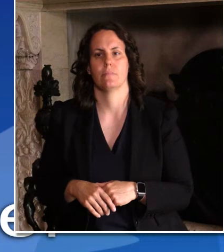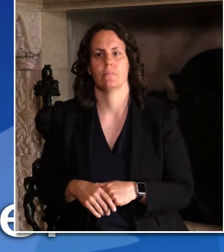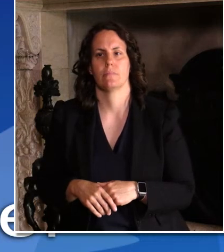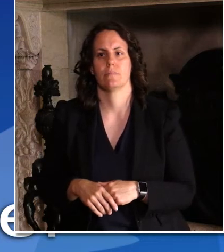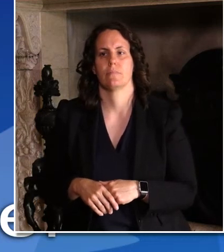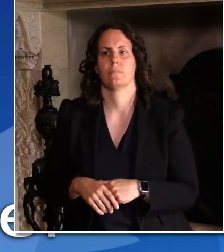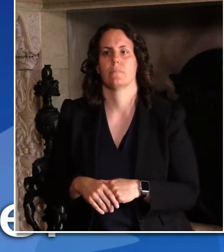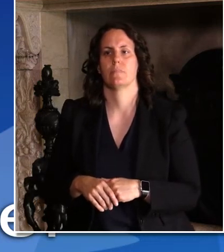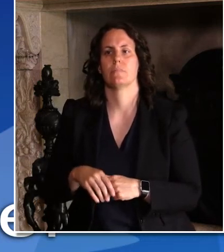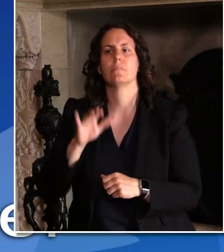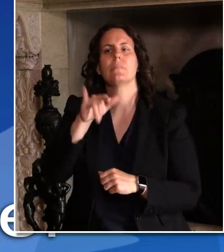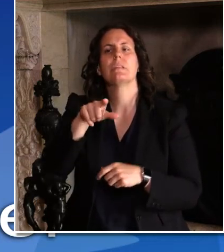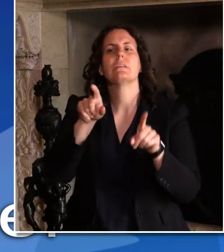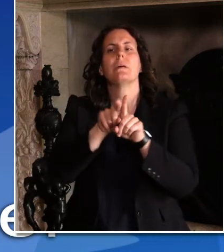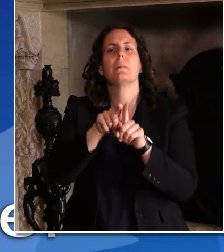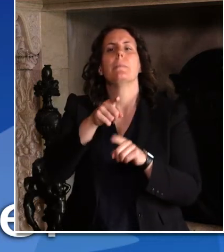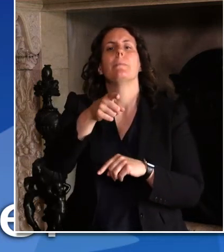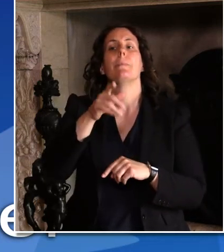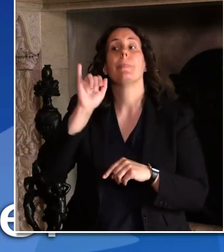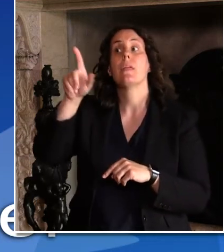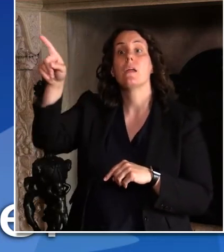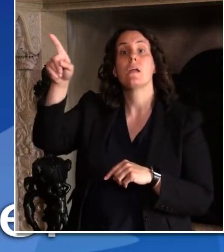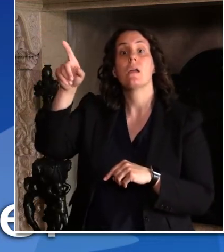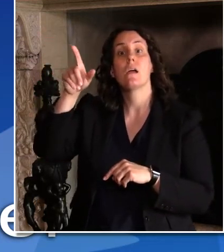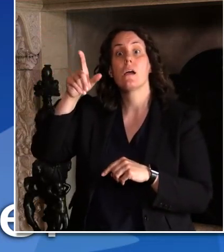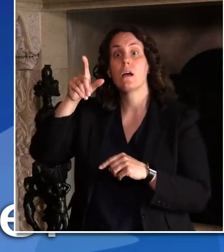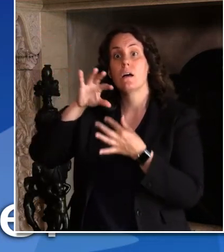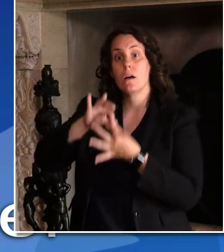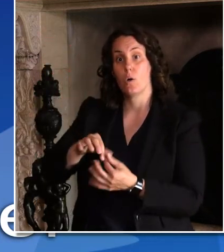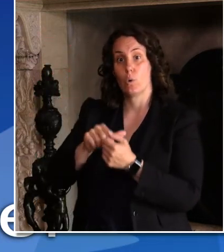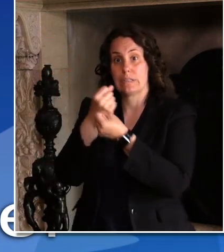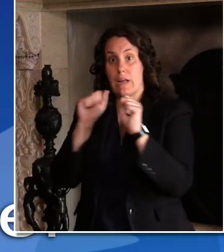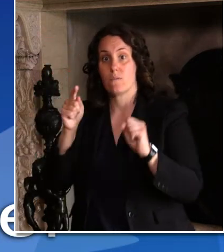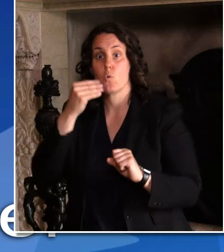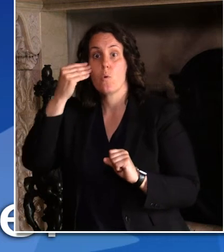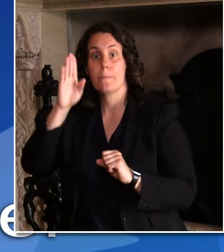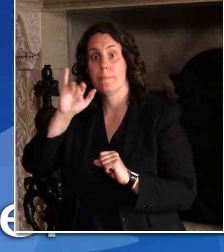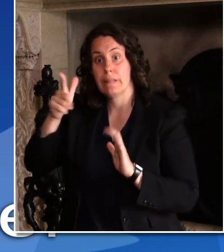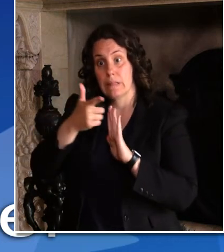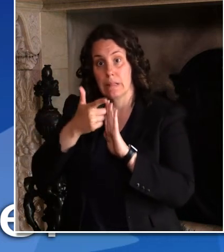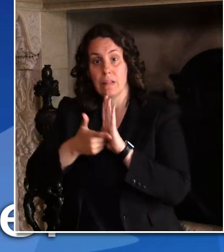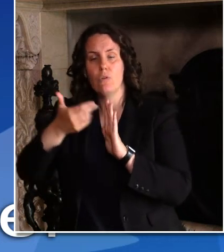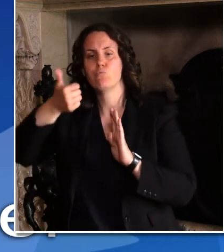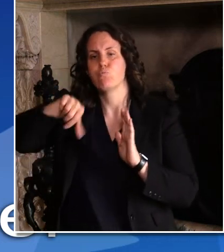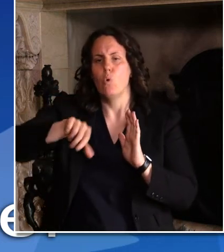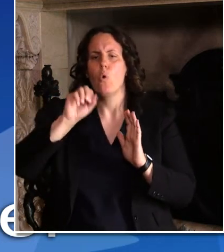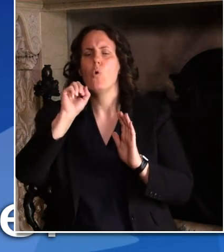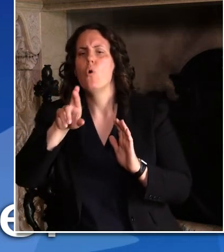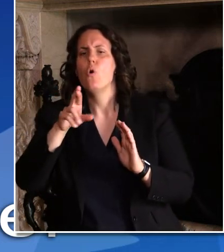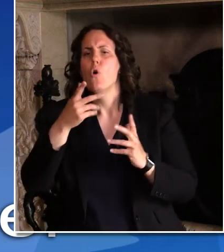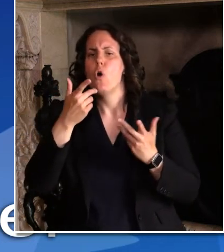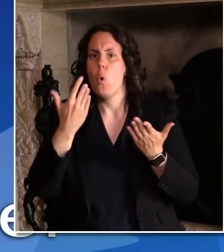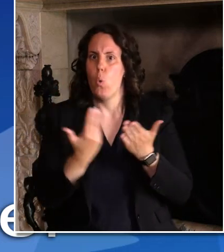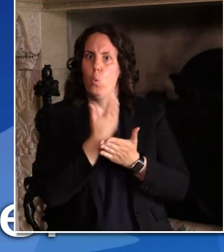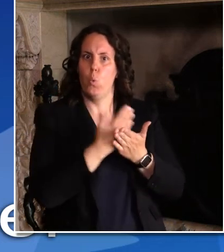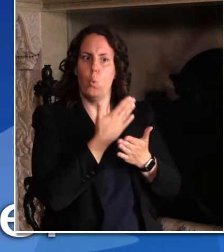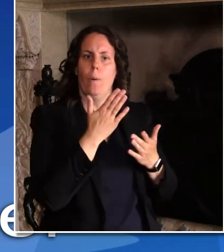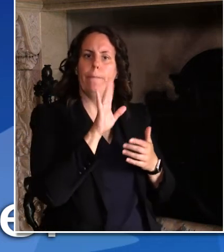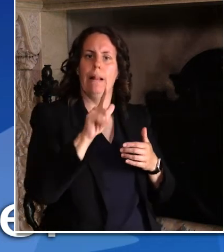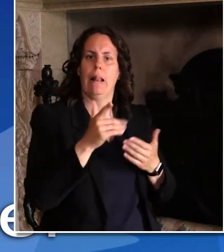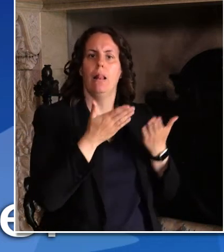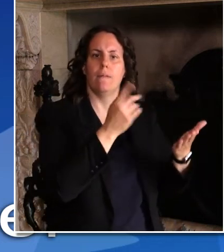go through? And how will that rule be able to impact Wisconsin's response